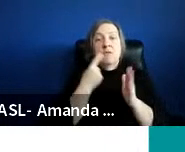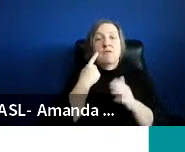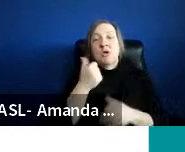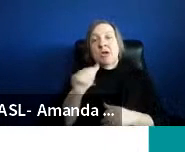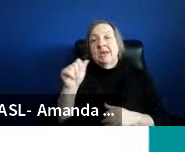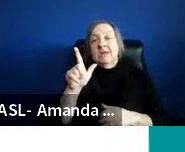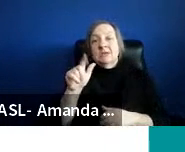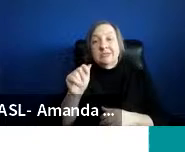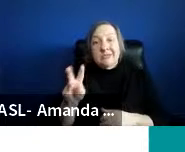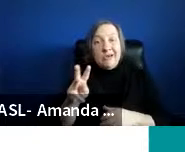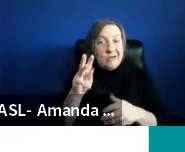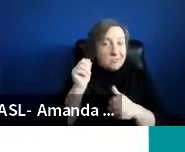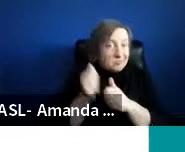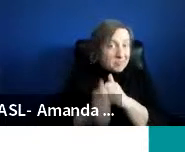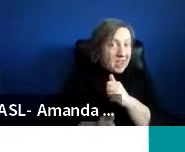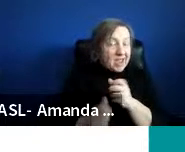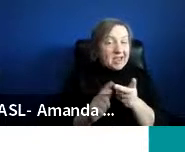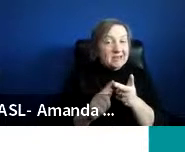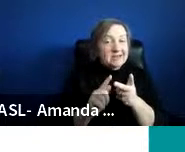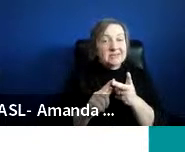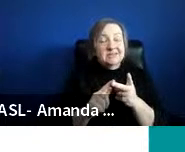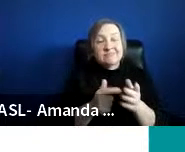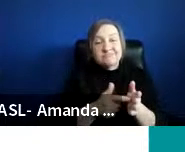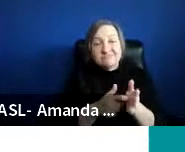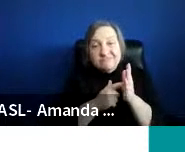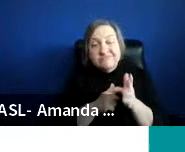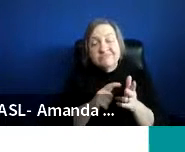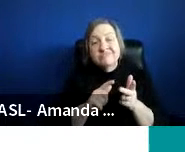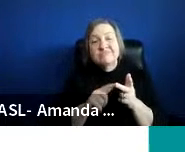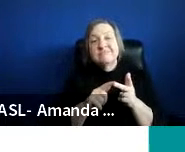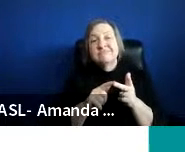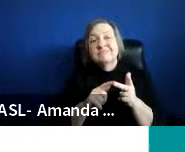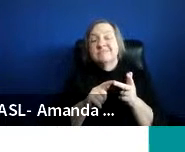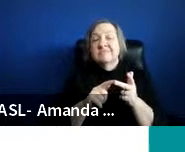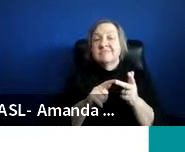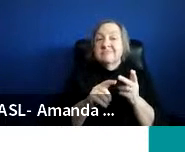that have been passed, covenants, and requirements for